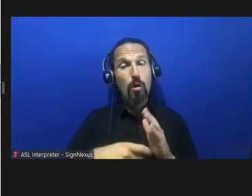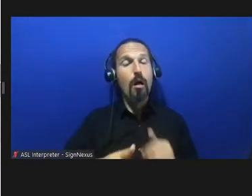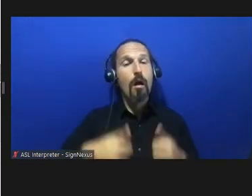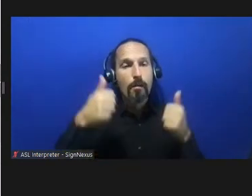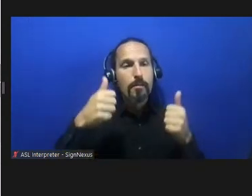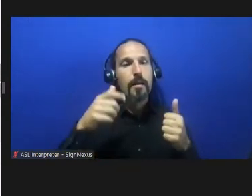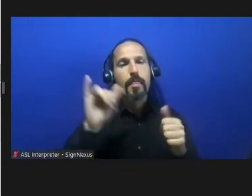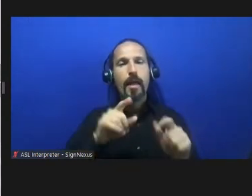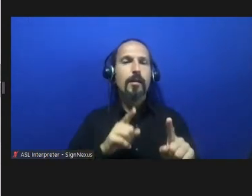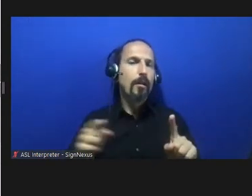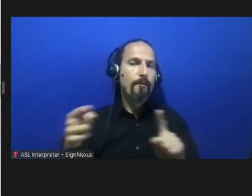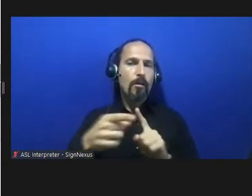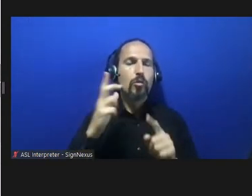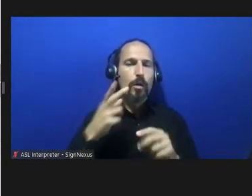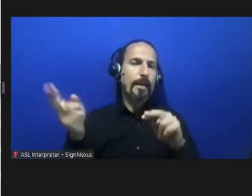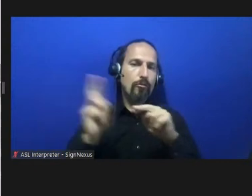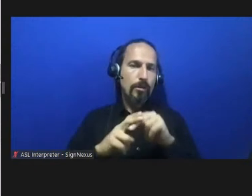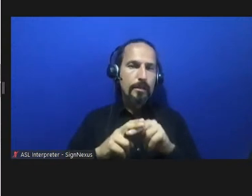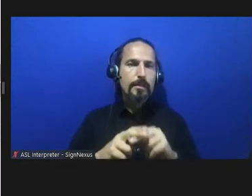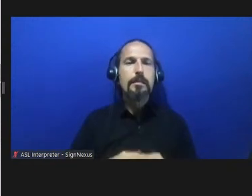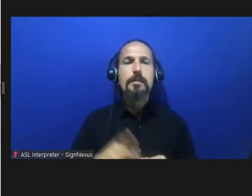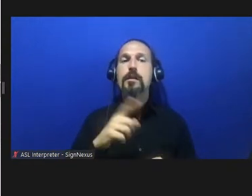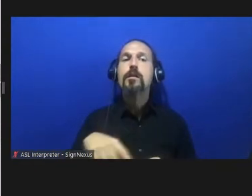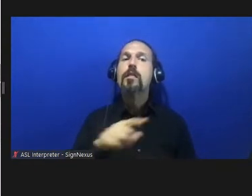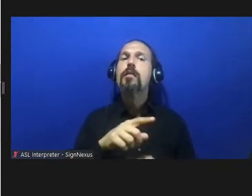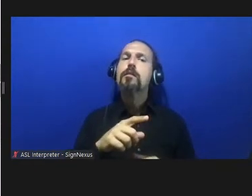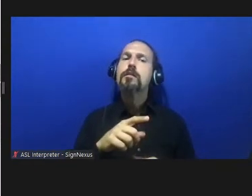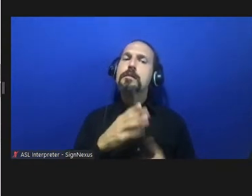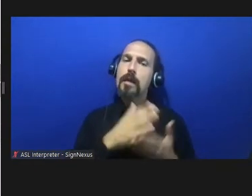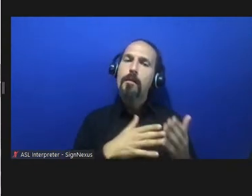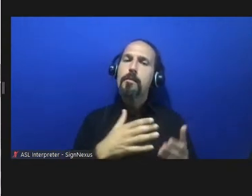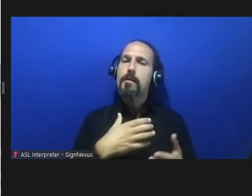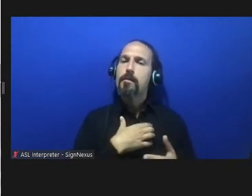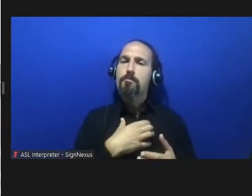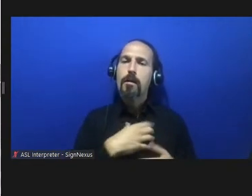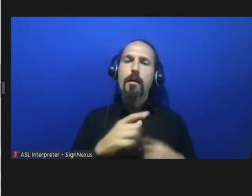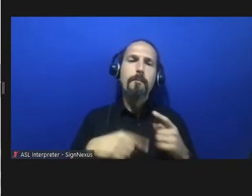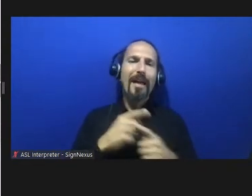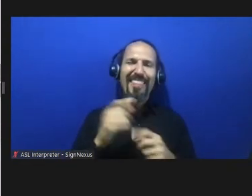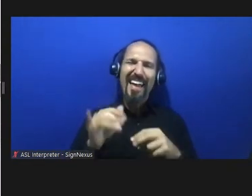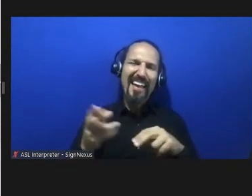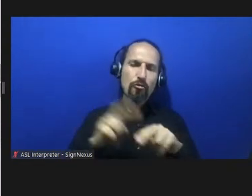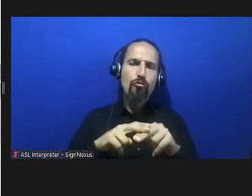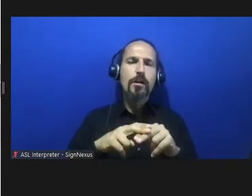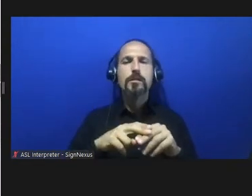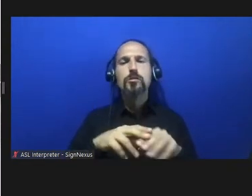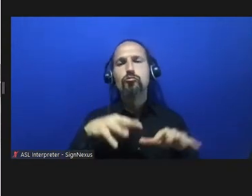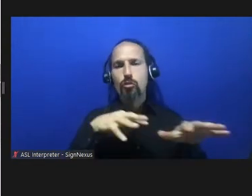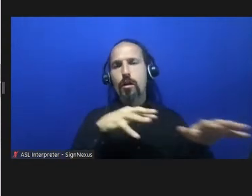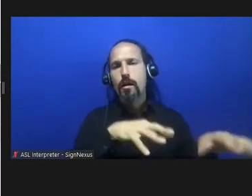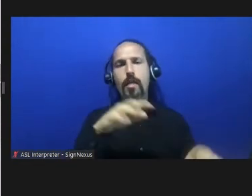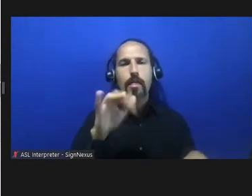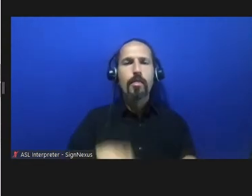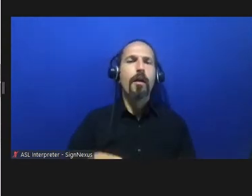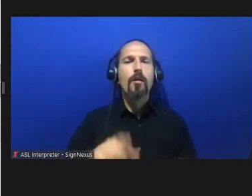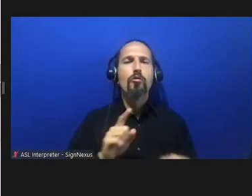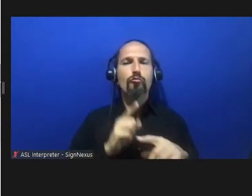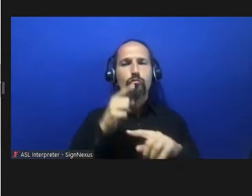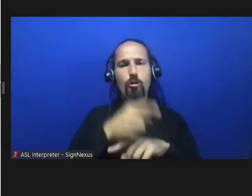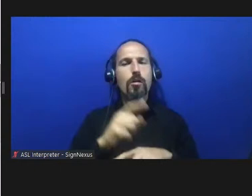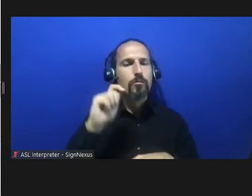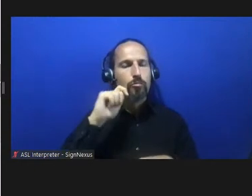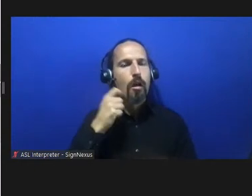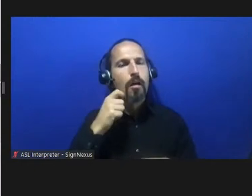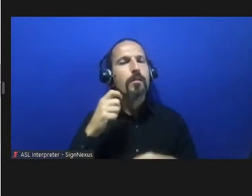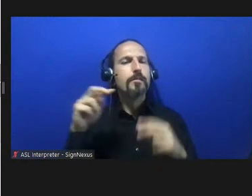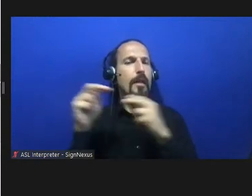increase participants raised concerns about the increased traffic along the cross bronx expressway and asked what